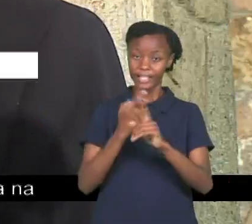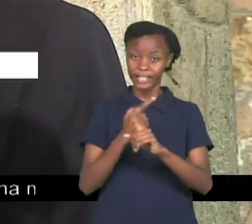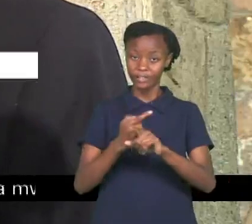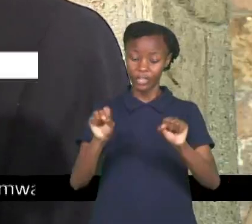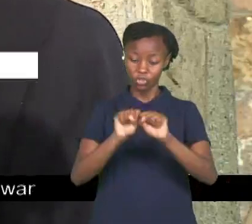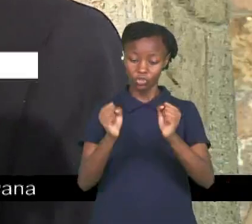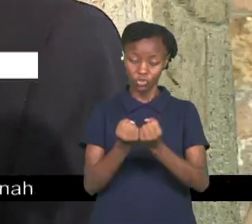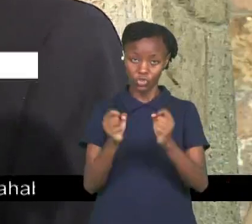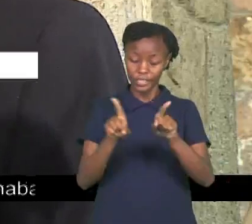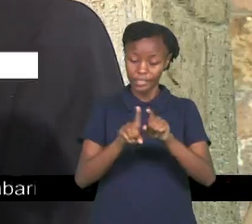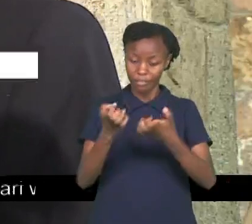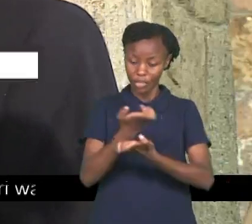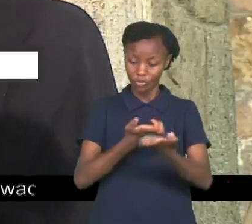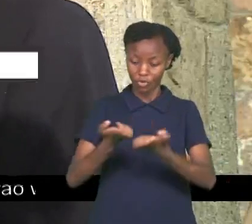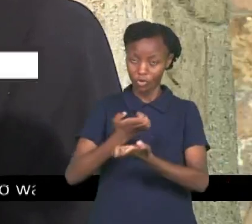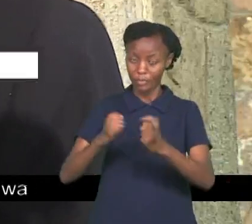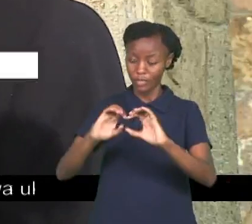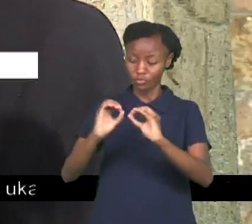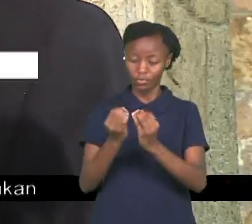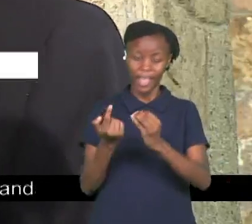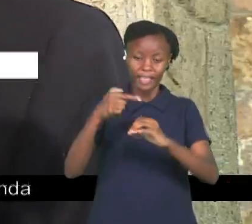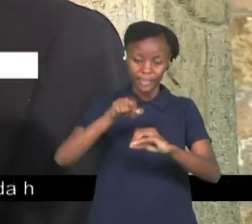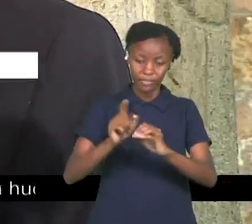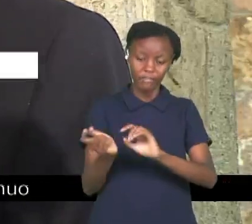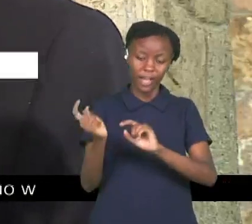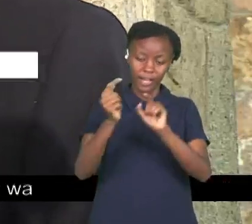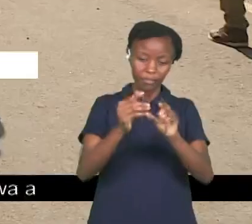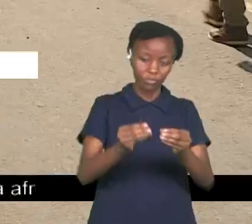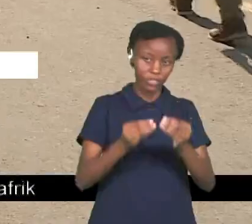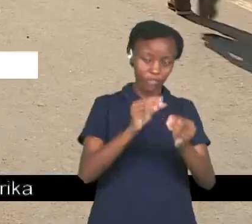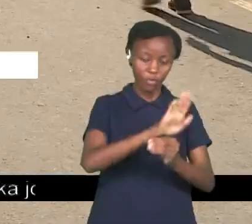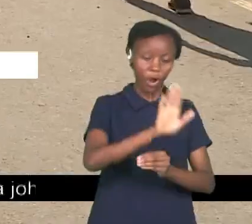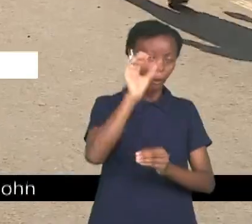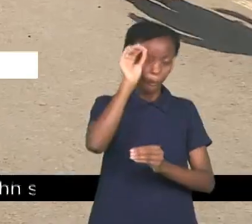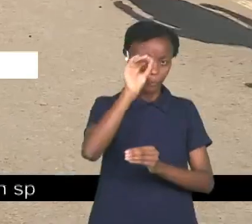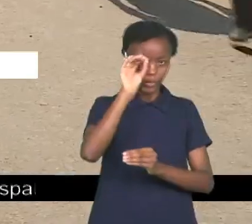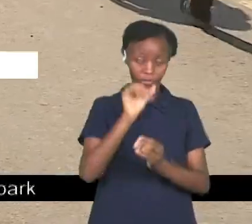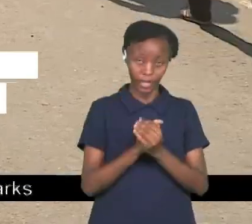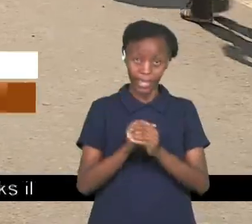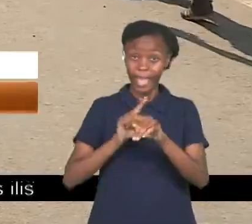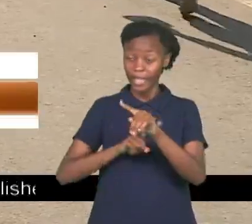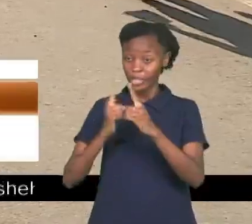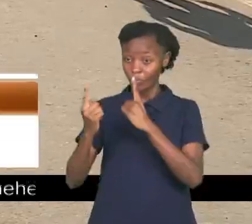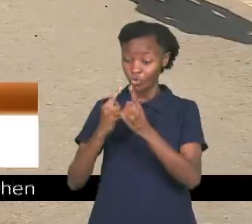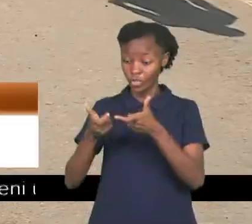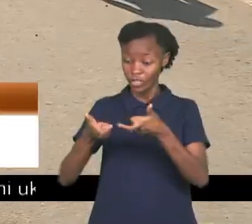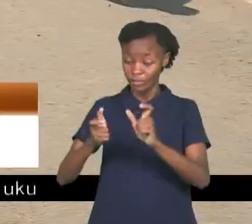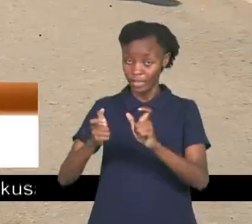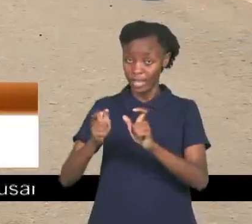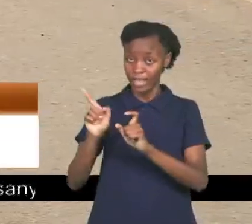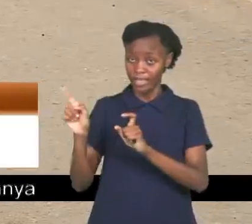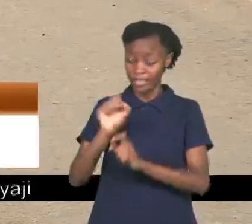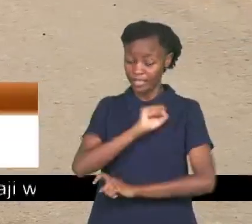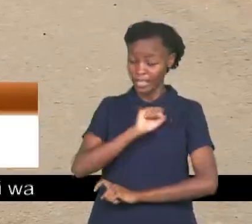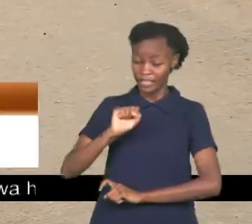economic sectors came forward to give their views. Akizungumza na wanahabari, mwenyekiti wa tume hiyo seneta